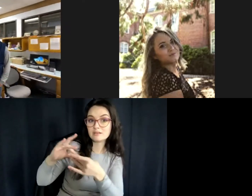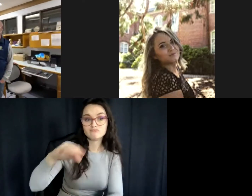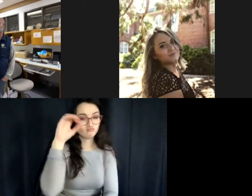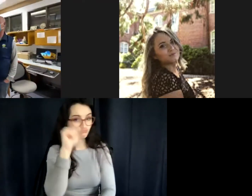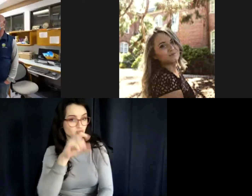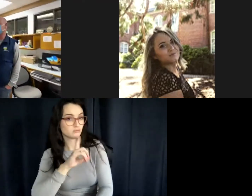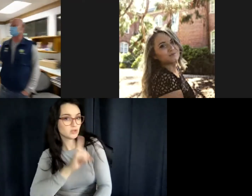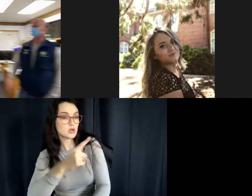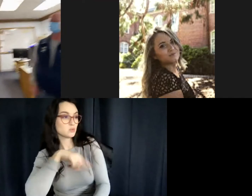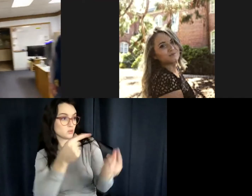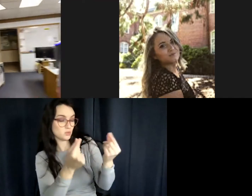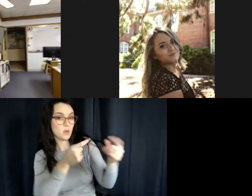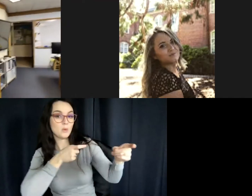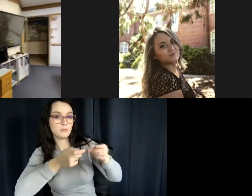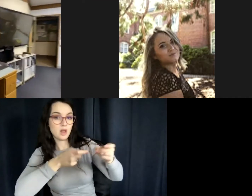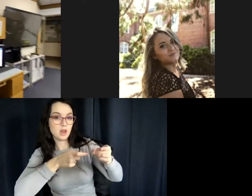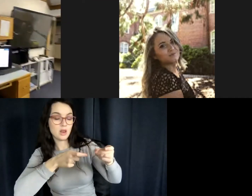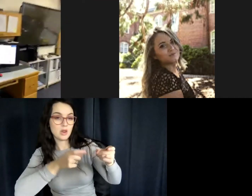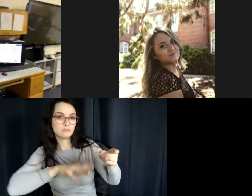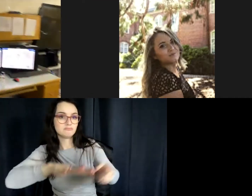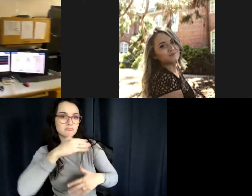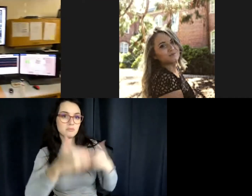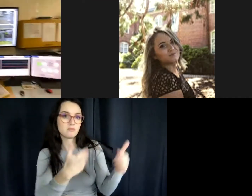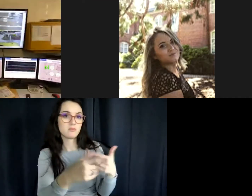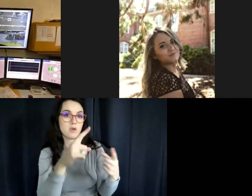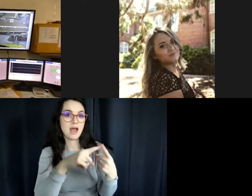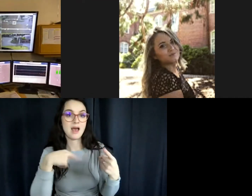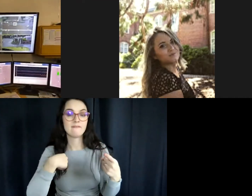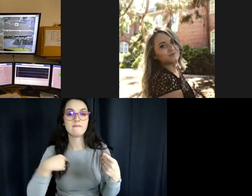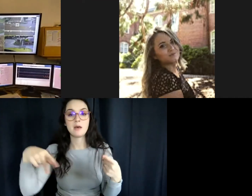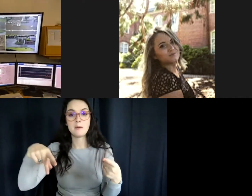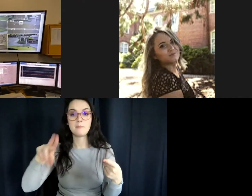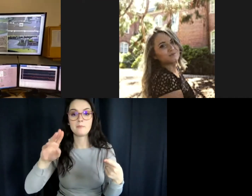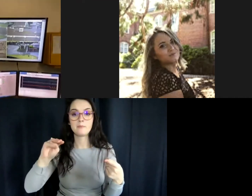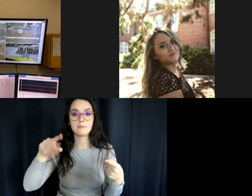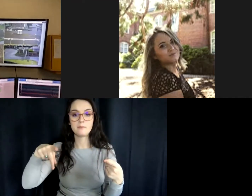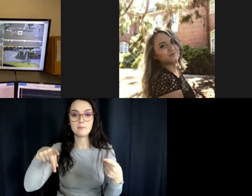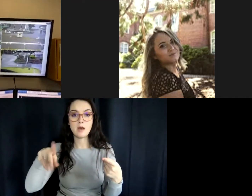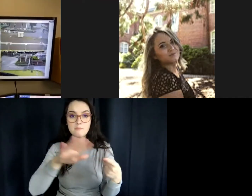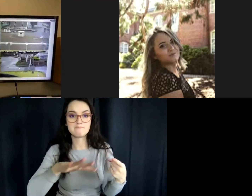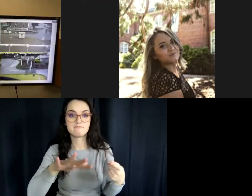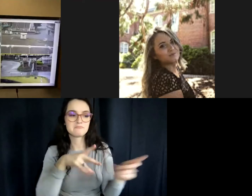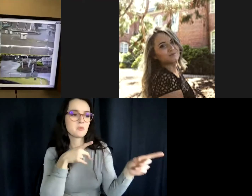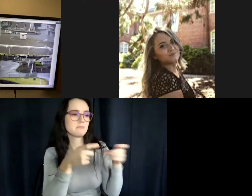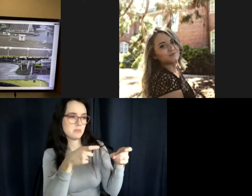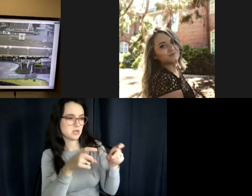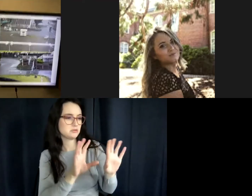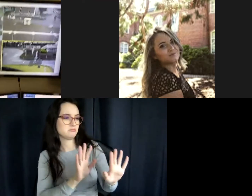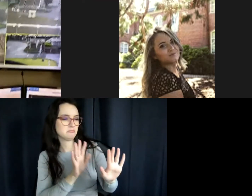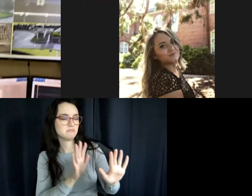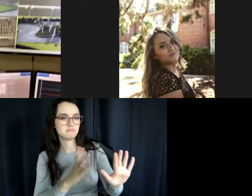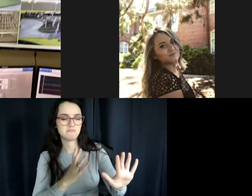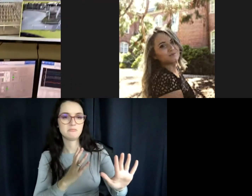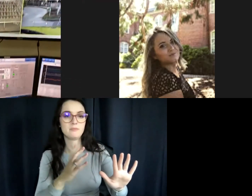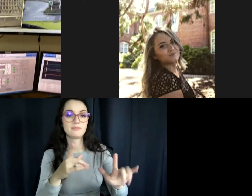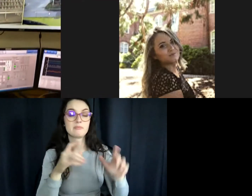And it finally became a point where we had to build a new lab in order to meet that, those additional regulations. I did want to